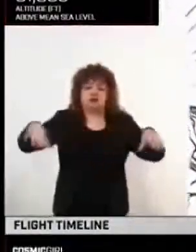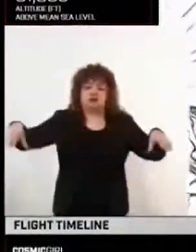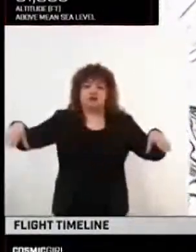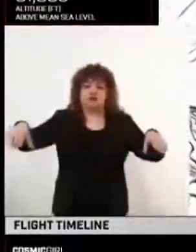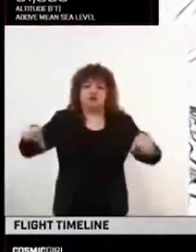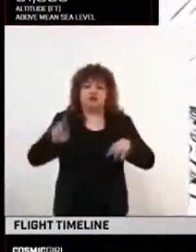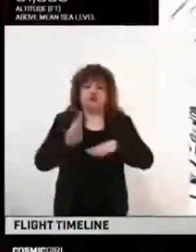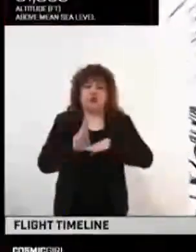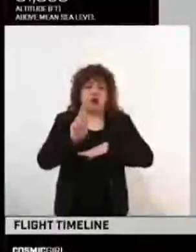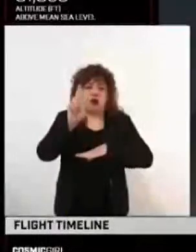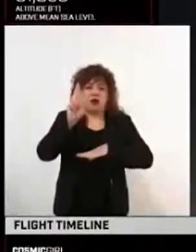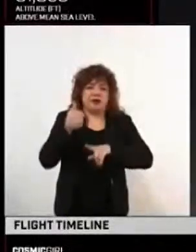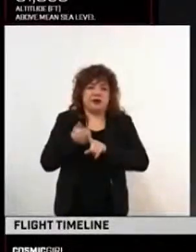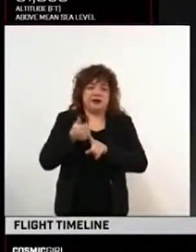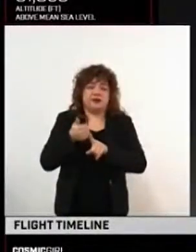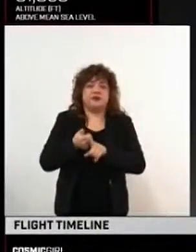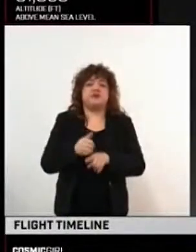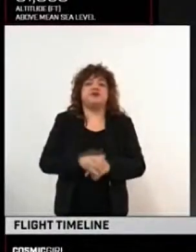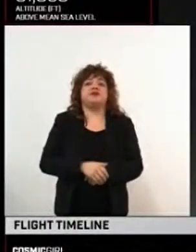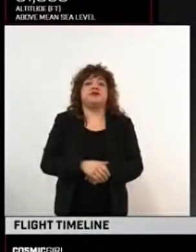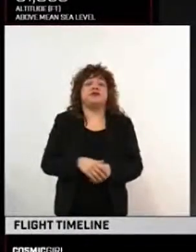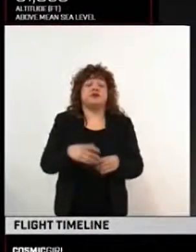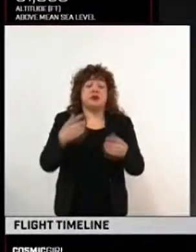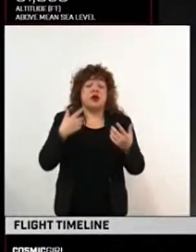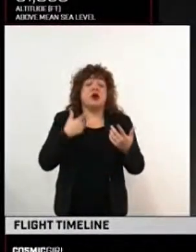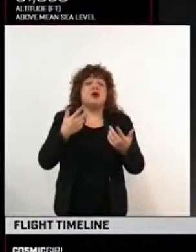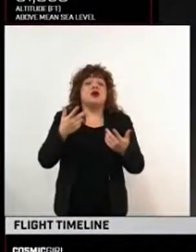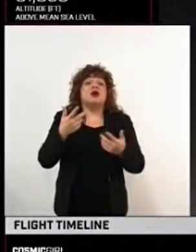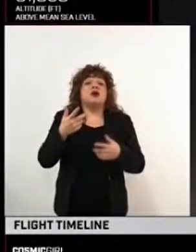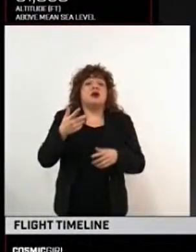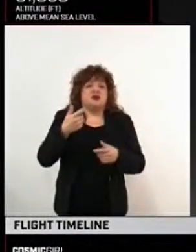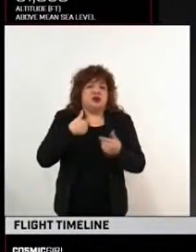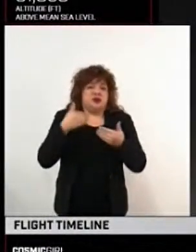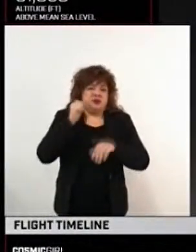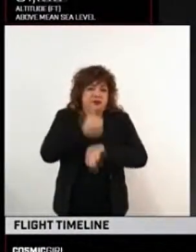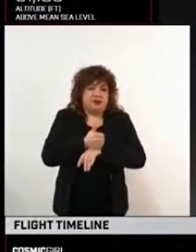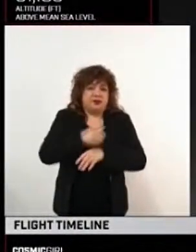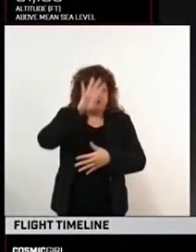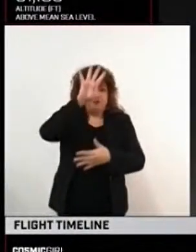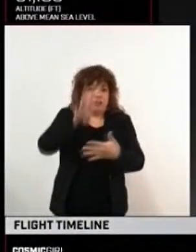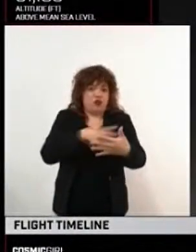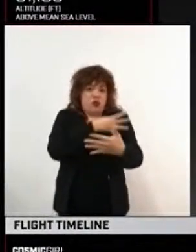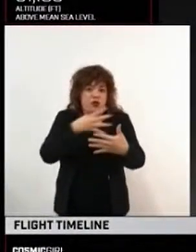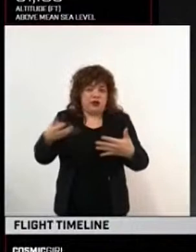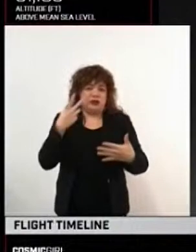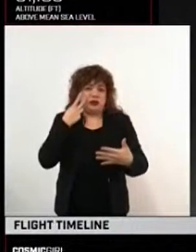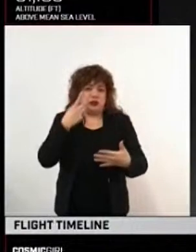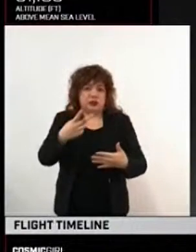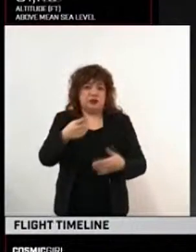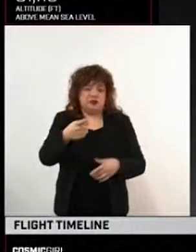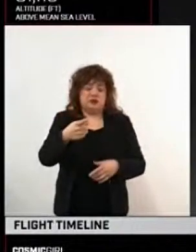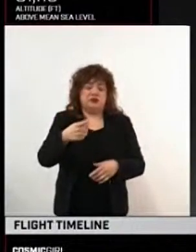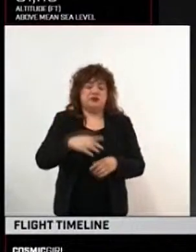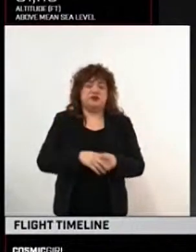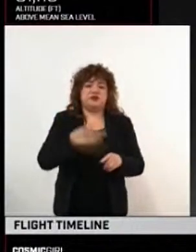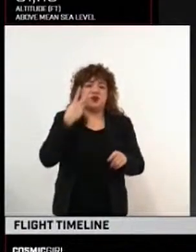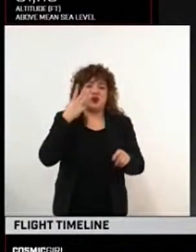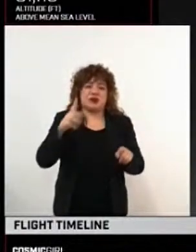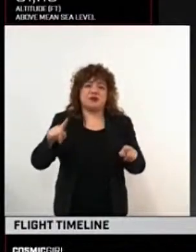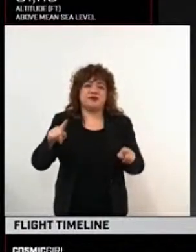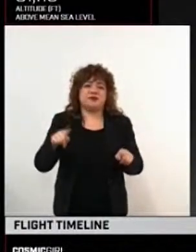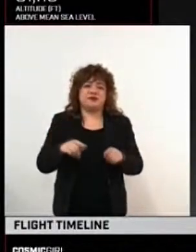To help visualize the flight path of the rocket, we have put together a little graphic for you. Once again, to start this segment of our mission, you will